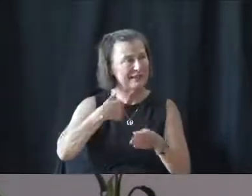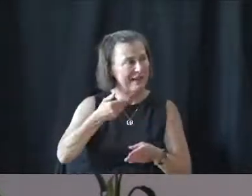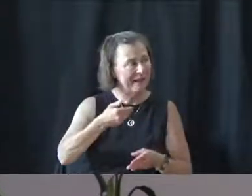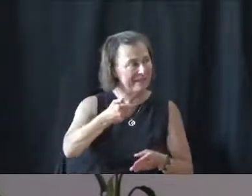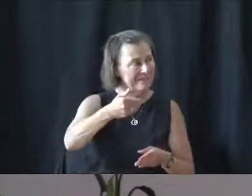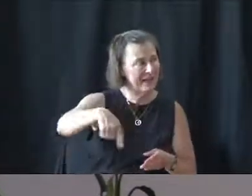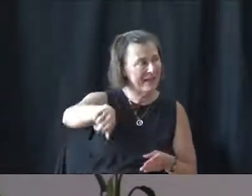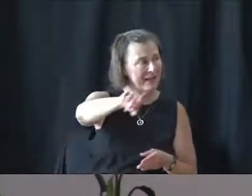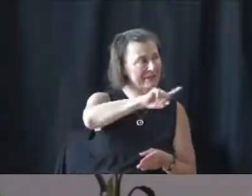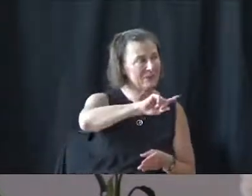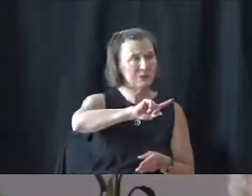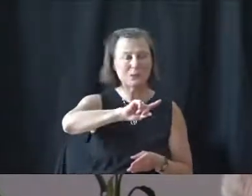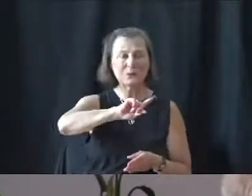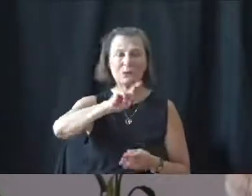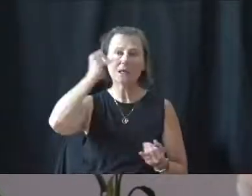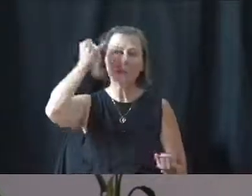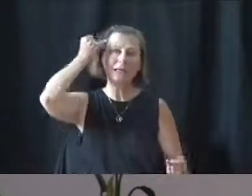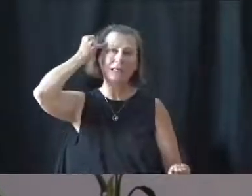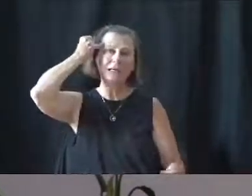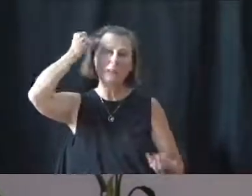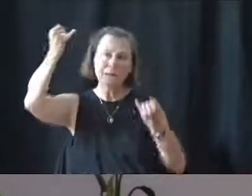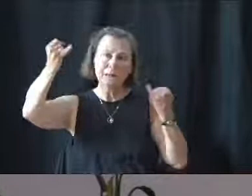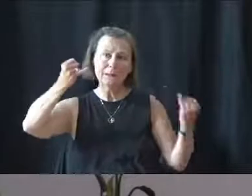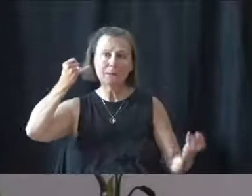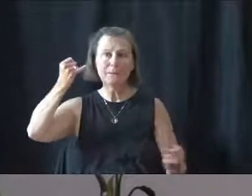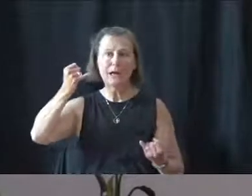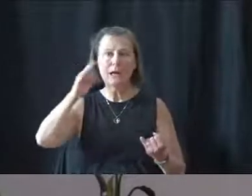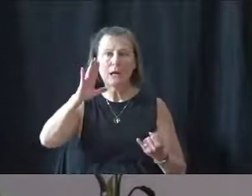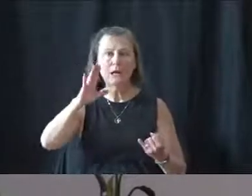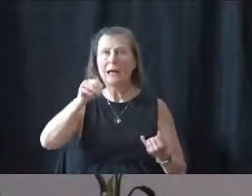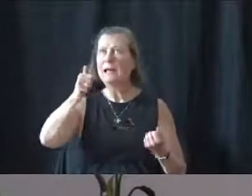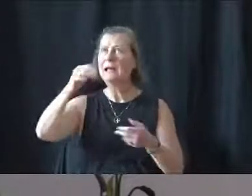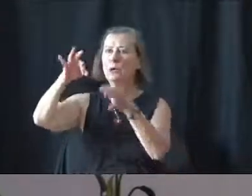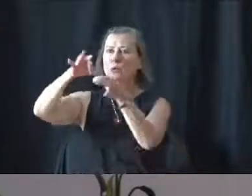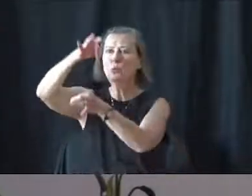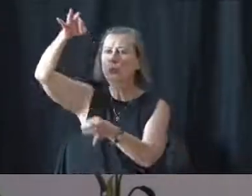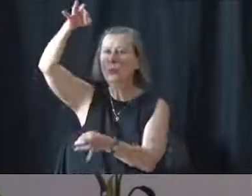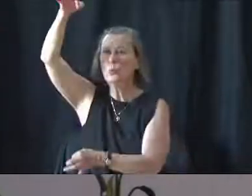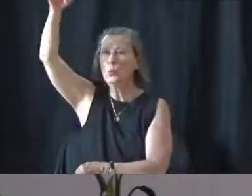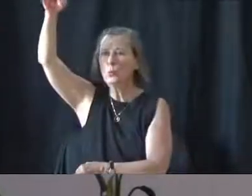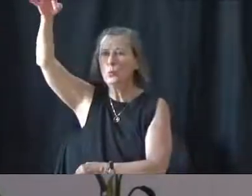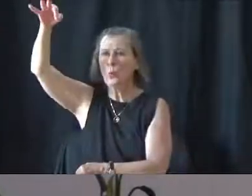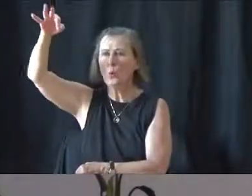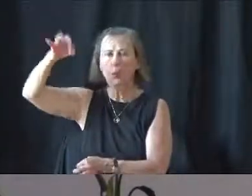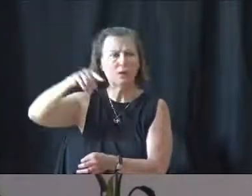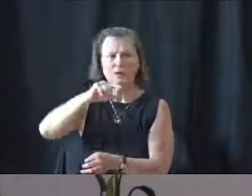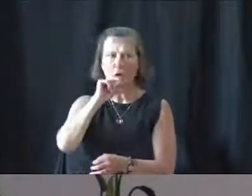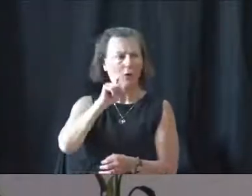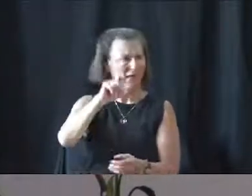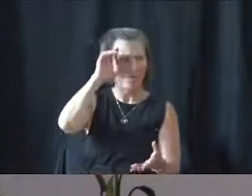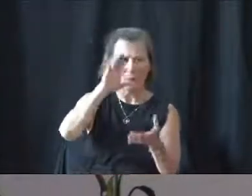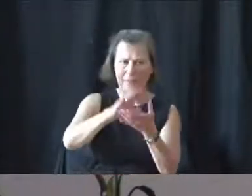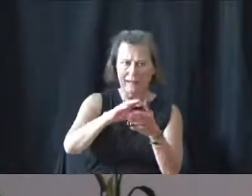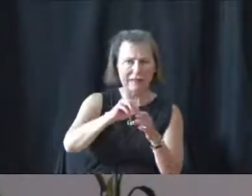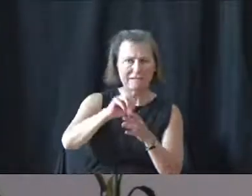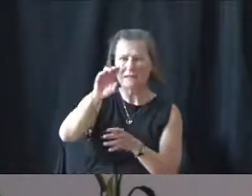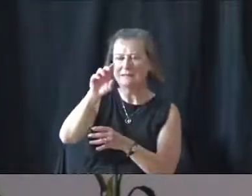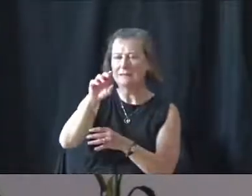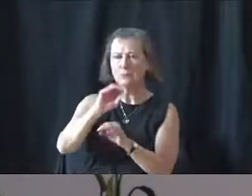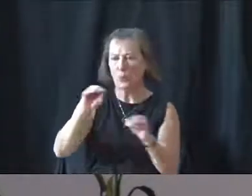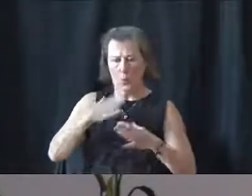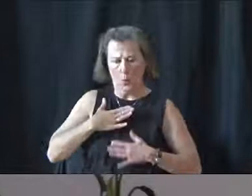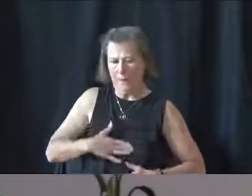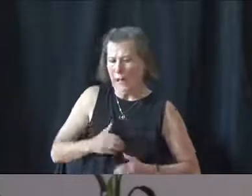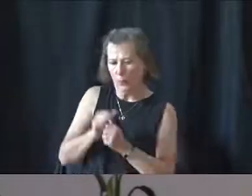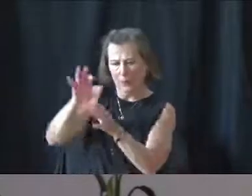to imagine a disembodied spirit or ghost. And you don't have to believe in disembodied spirits or